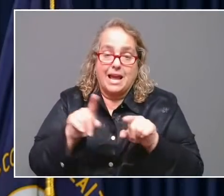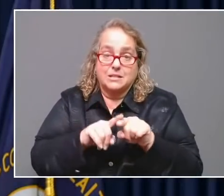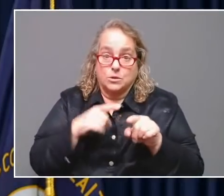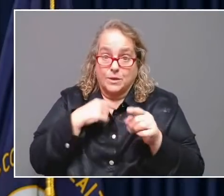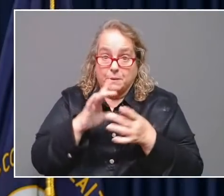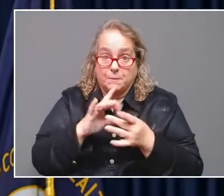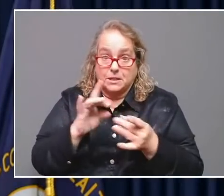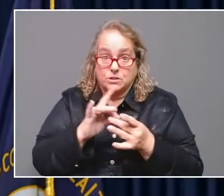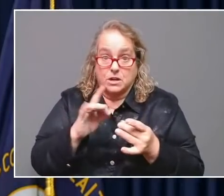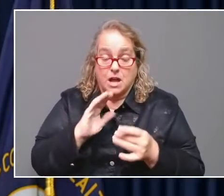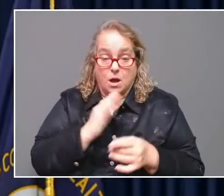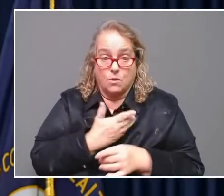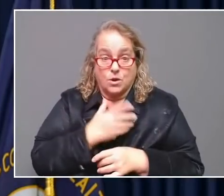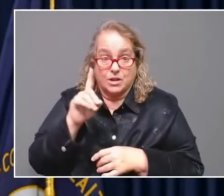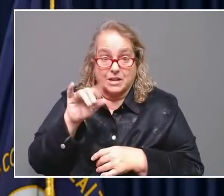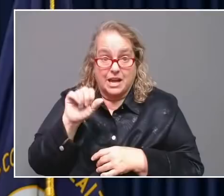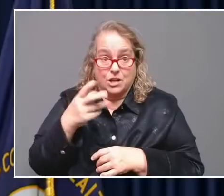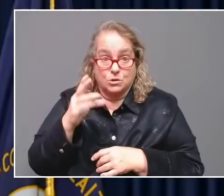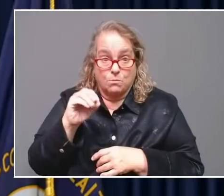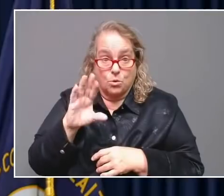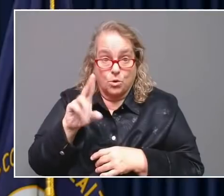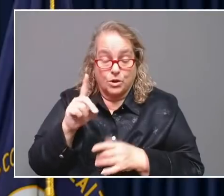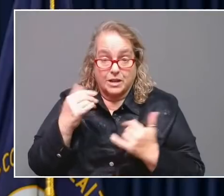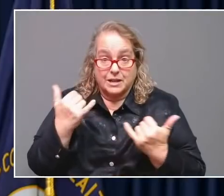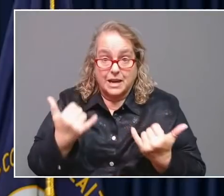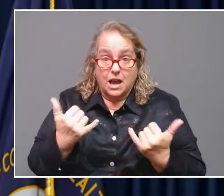our dashboard now on